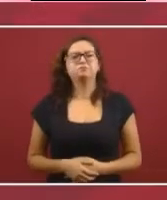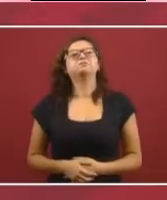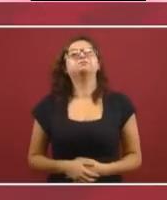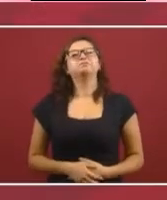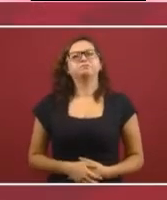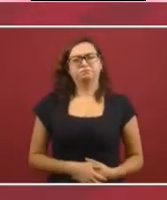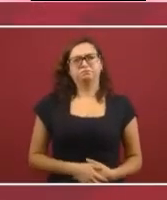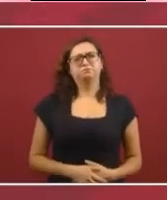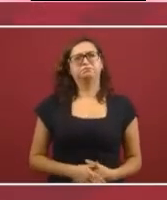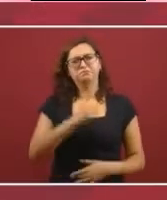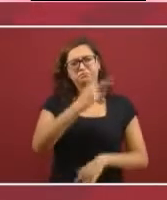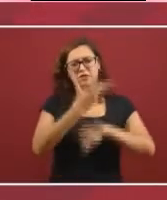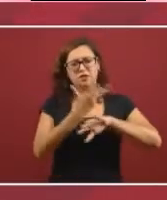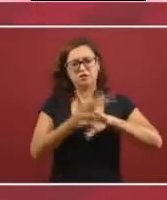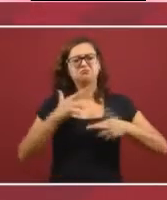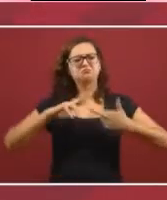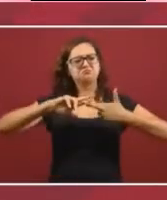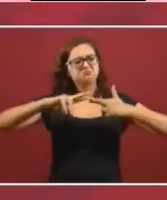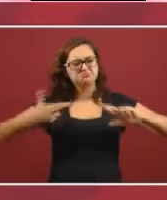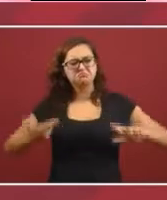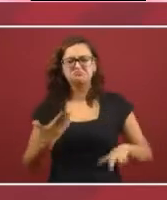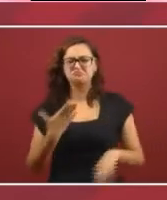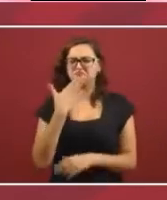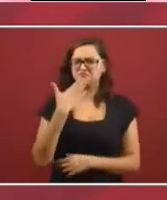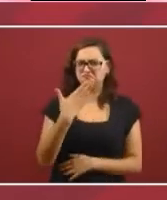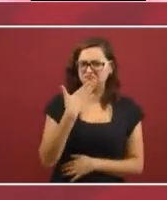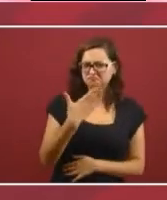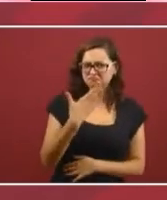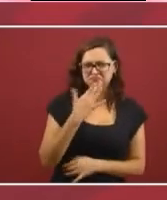The relationship with the U.S. is very good,